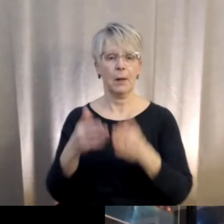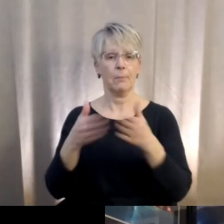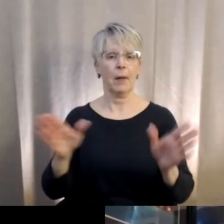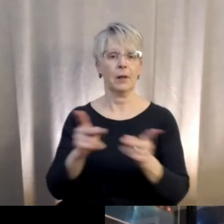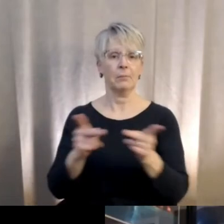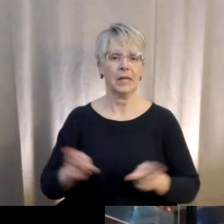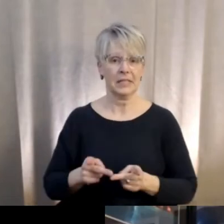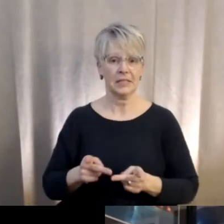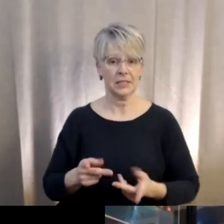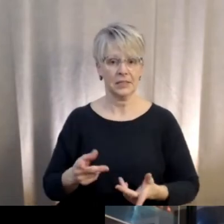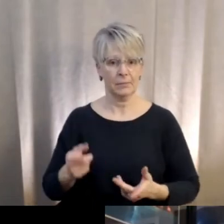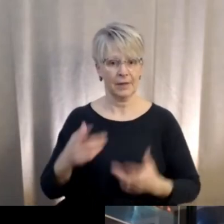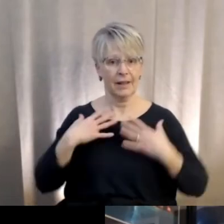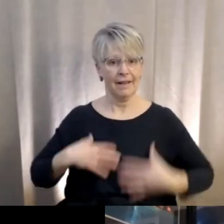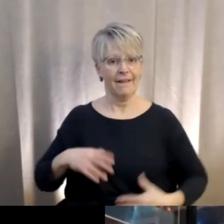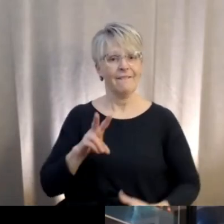just because the vest was